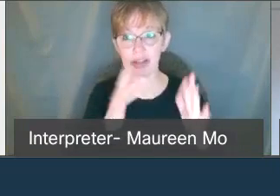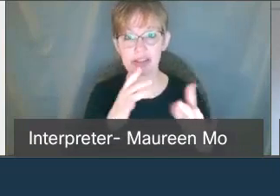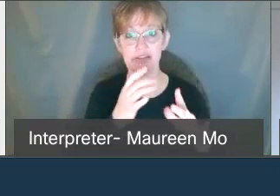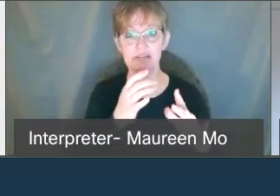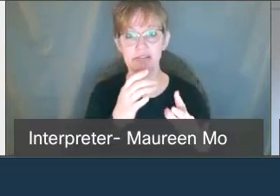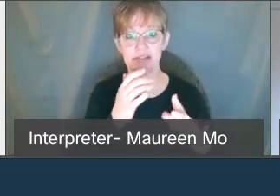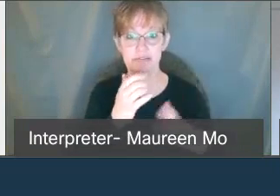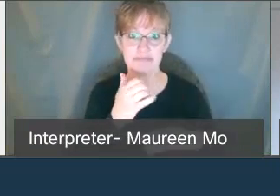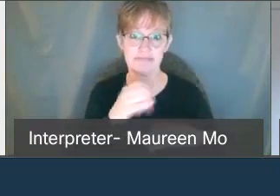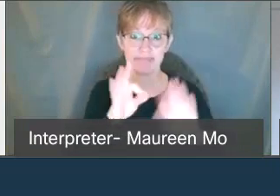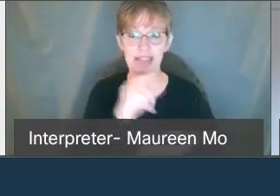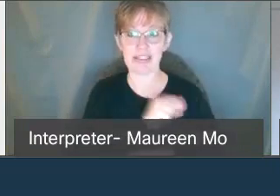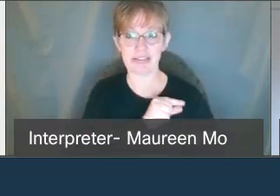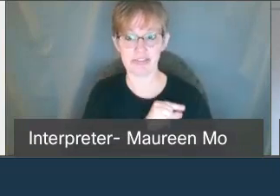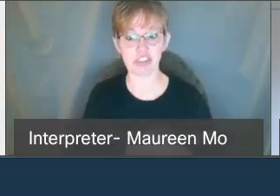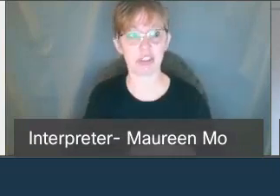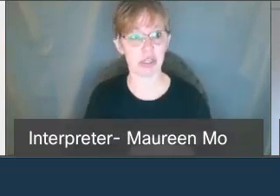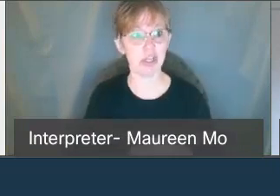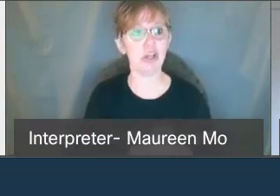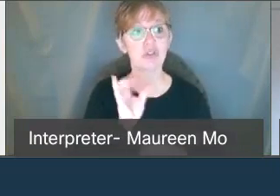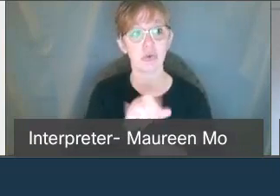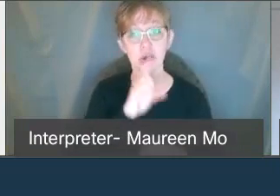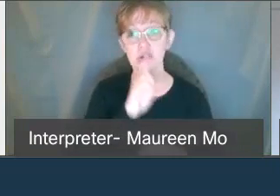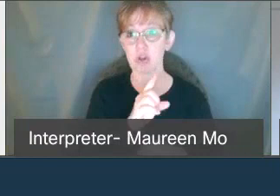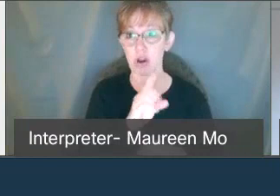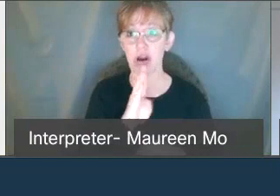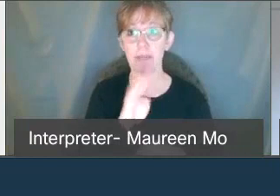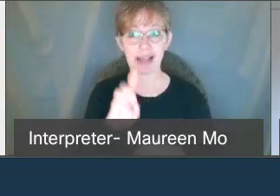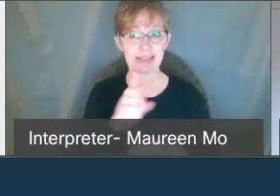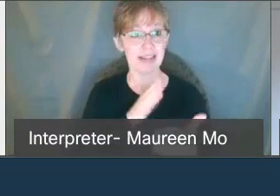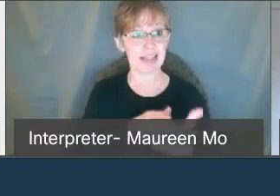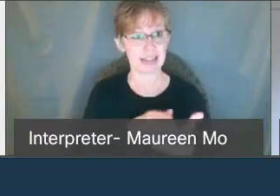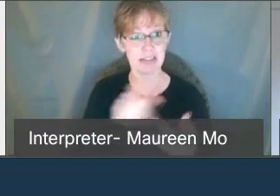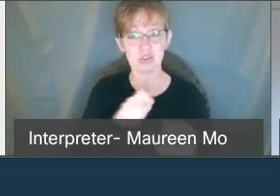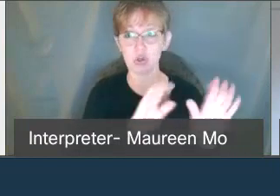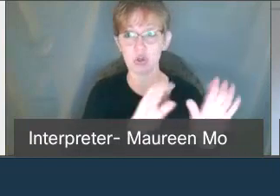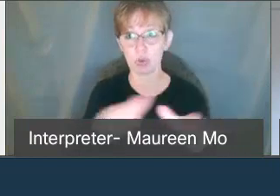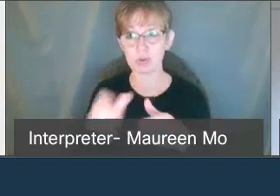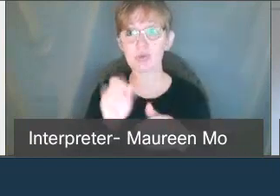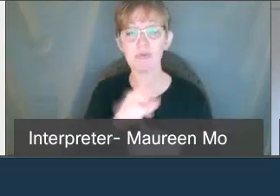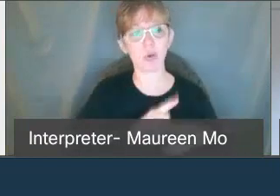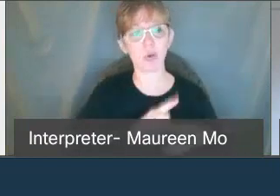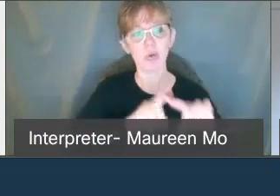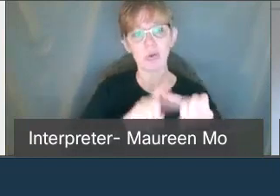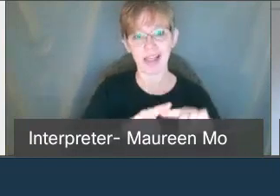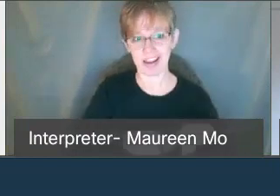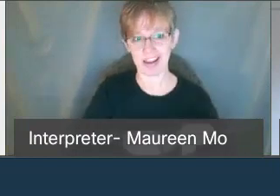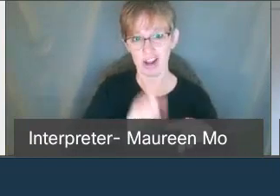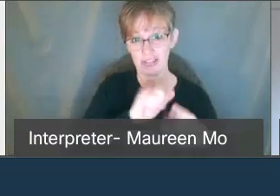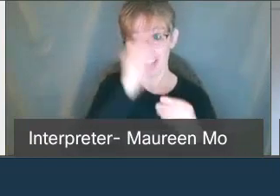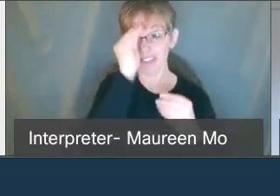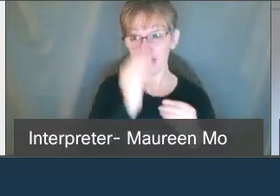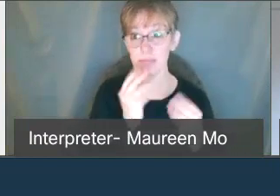biased against certain groups of people. So if you're using a risk assessment instrument that relies heavily on that